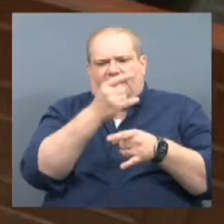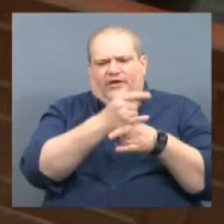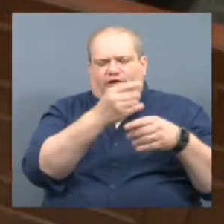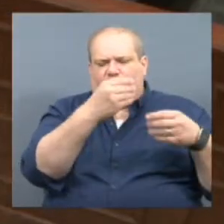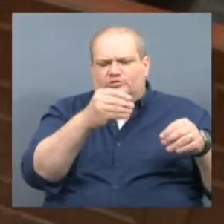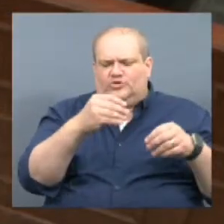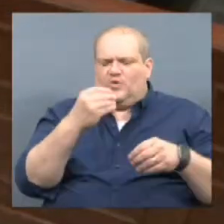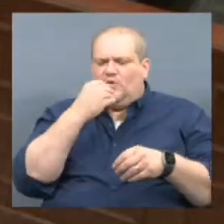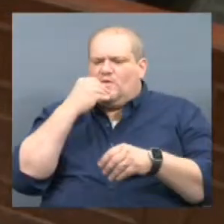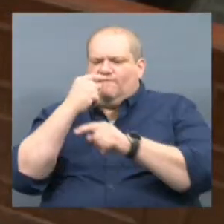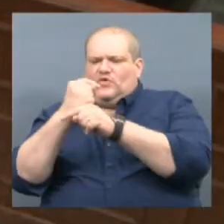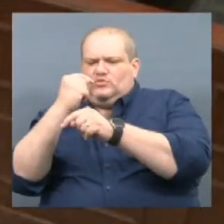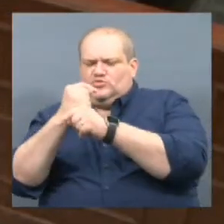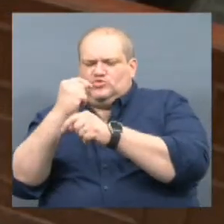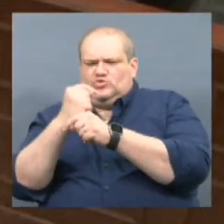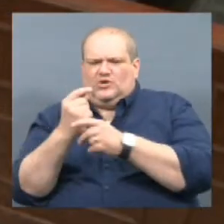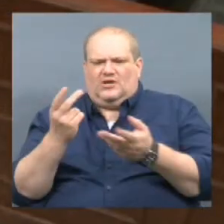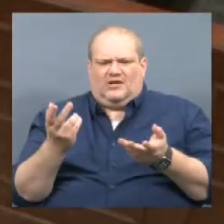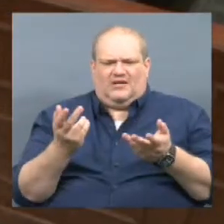from a food truck,